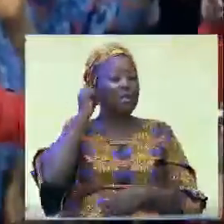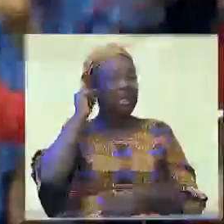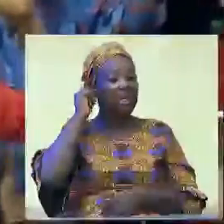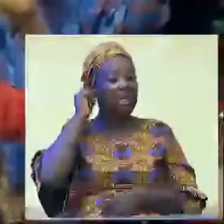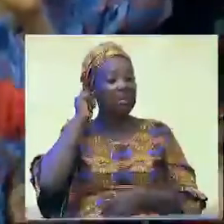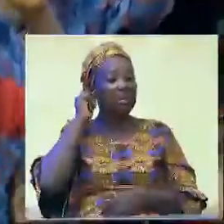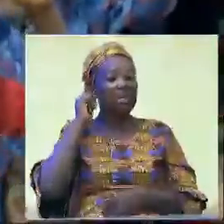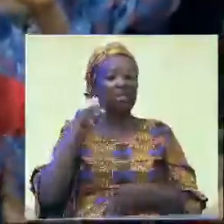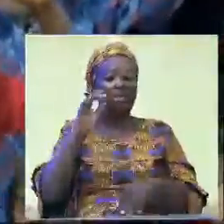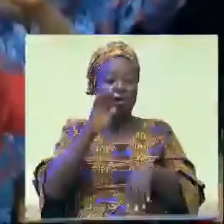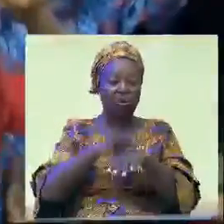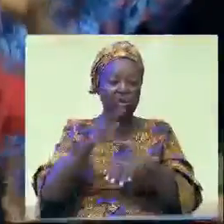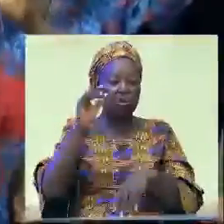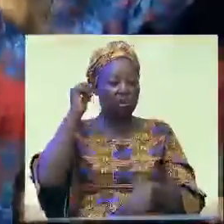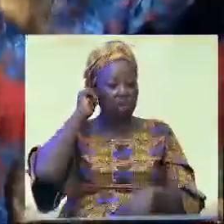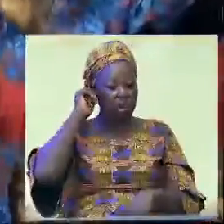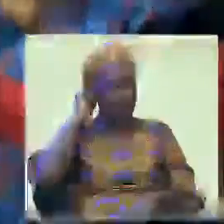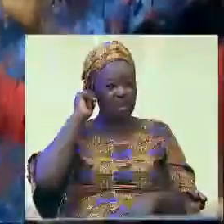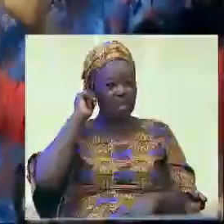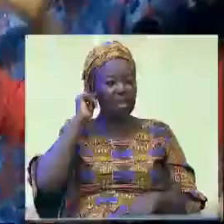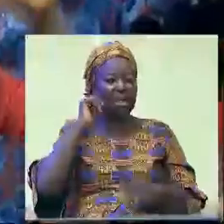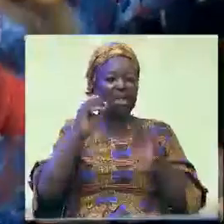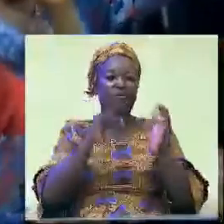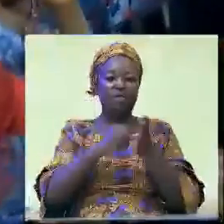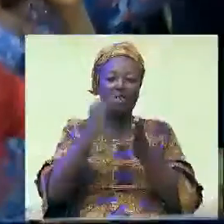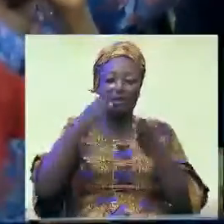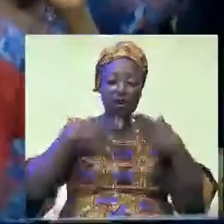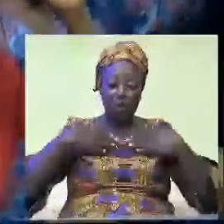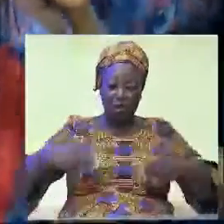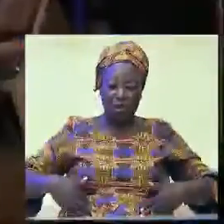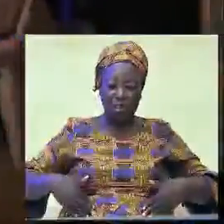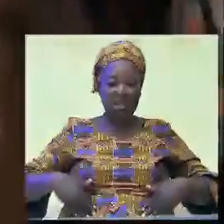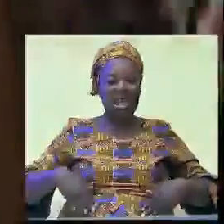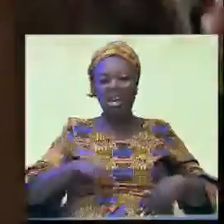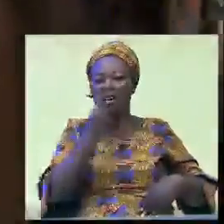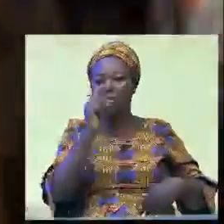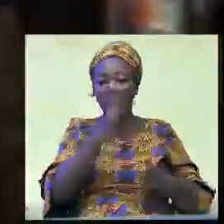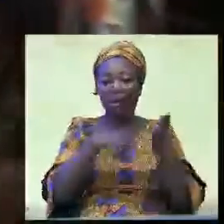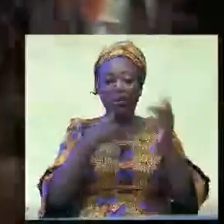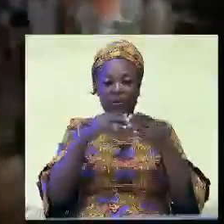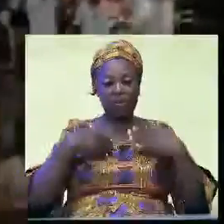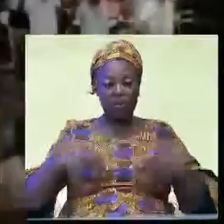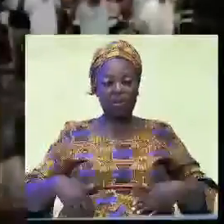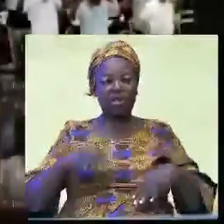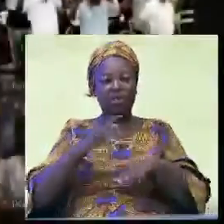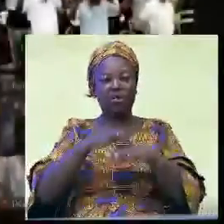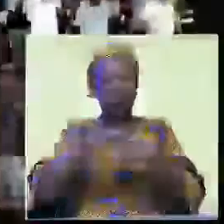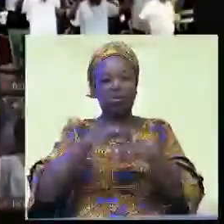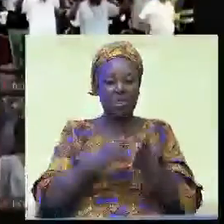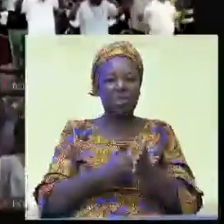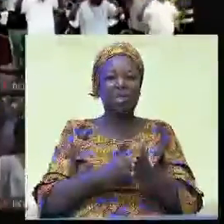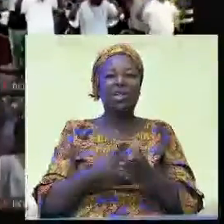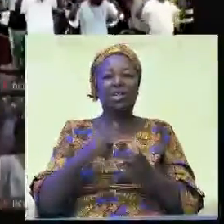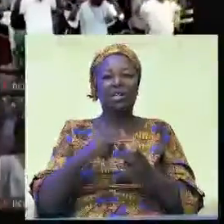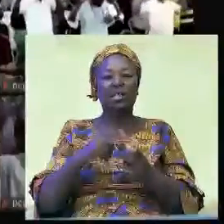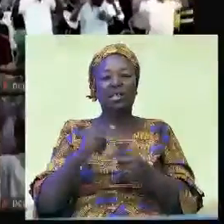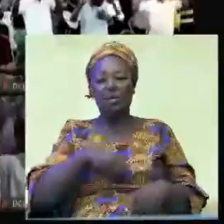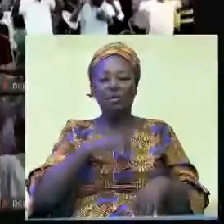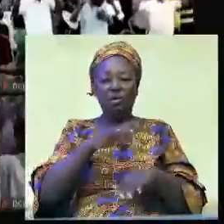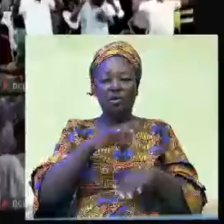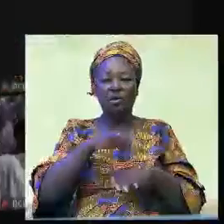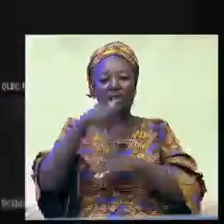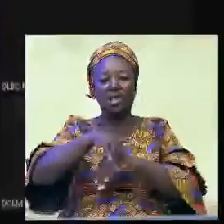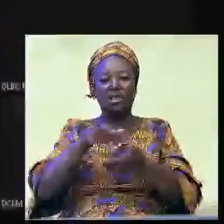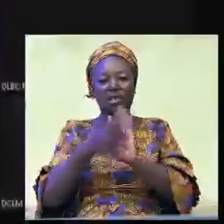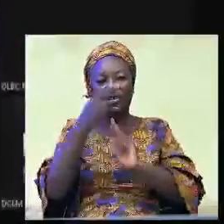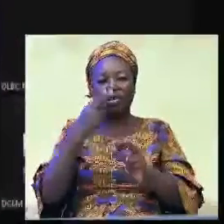hear that name, Jesus, the fountain of your issue will be